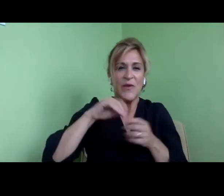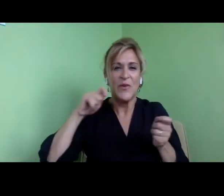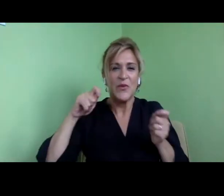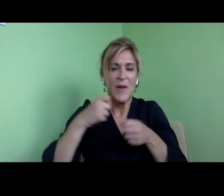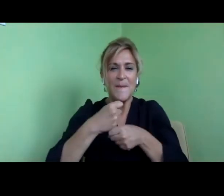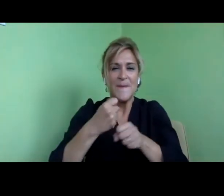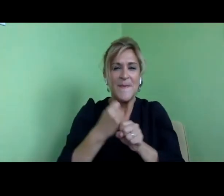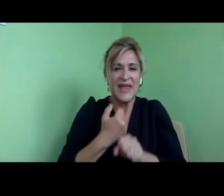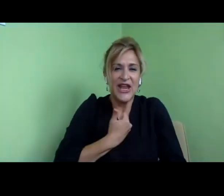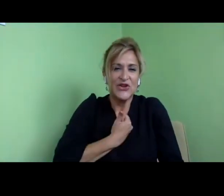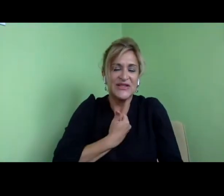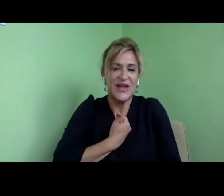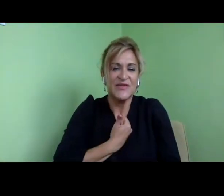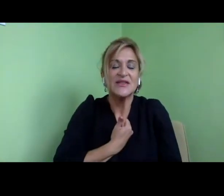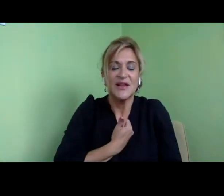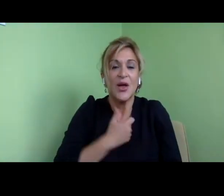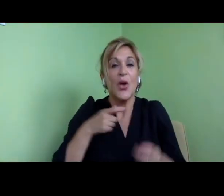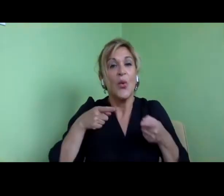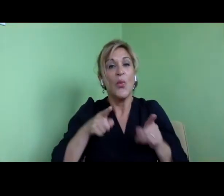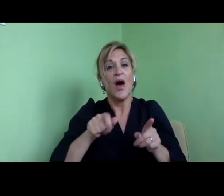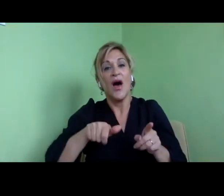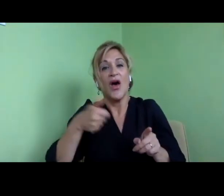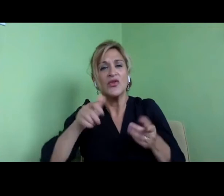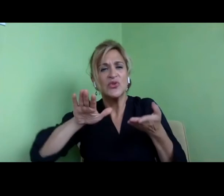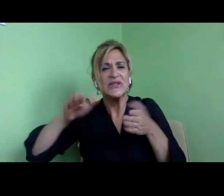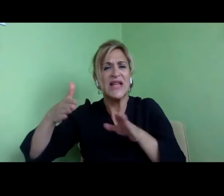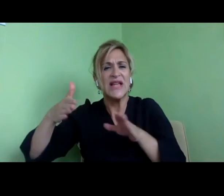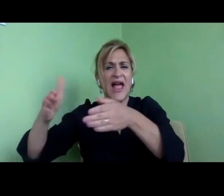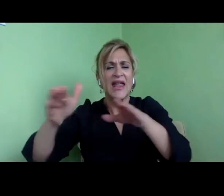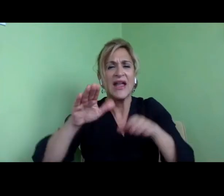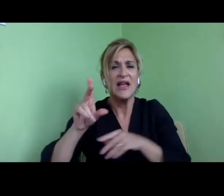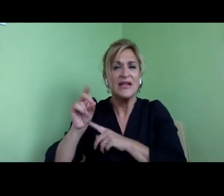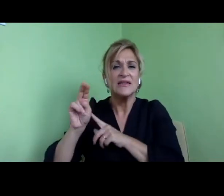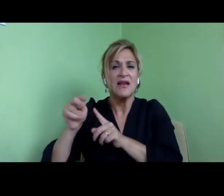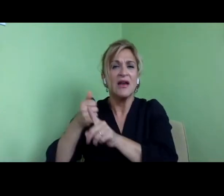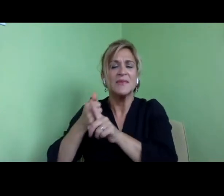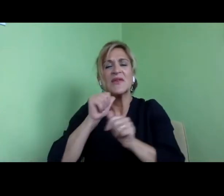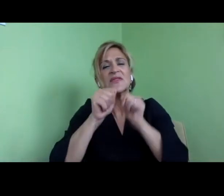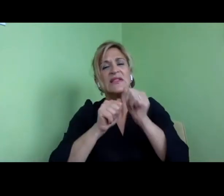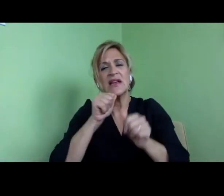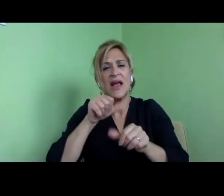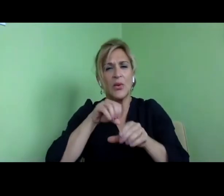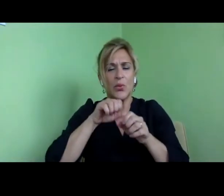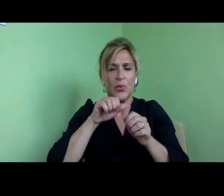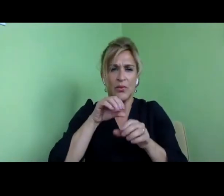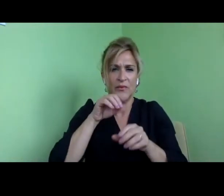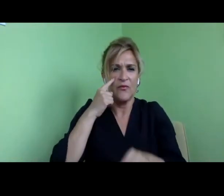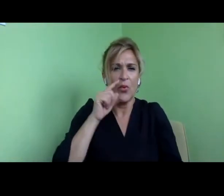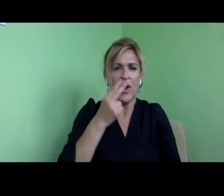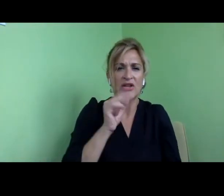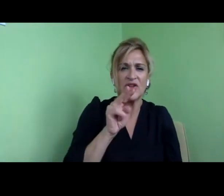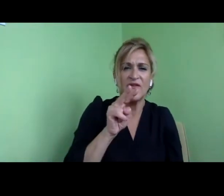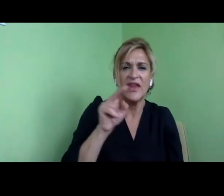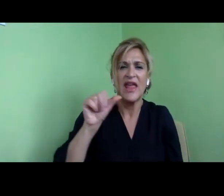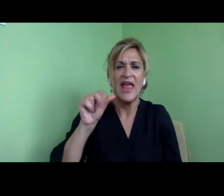ourselves. While others were dying around us, Dawn was in denial about HIV AIDS. We never talked